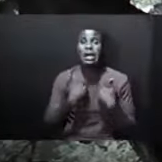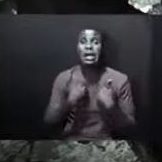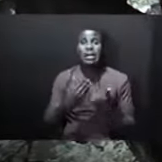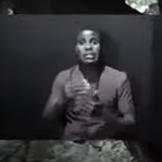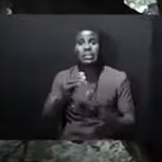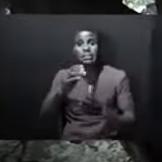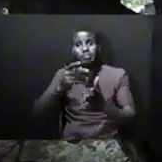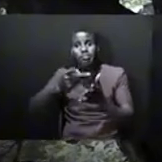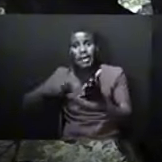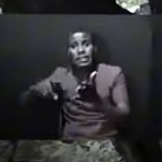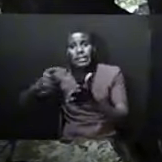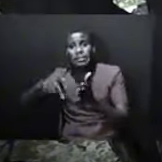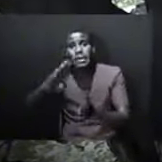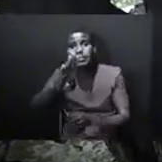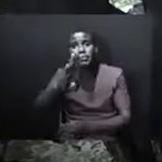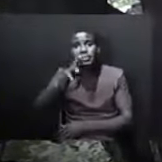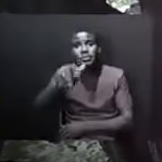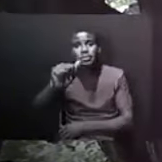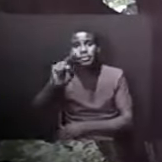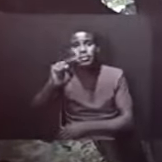bears will come and